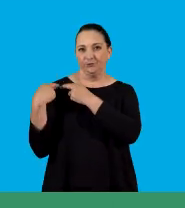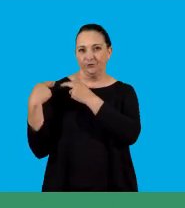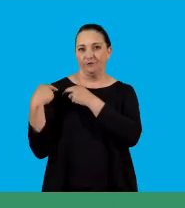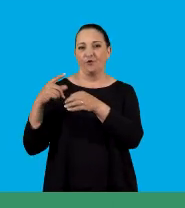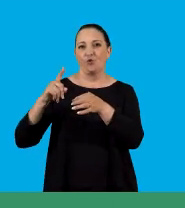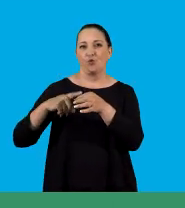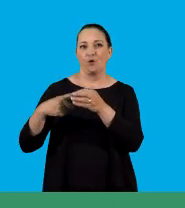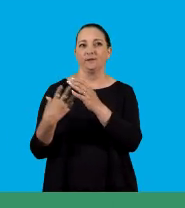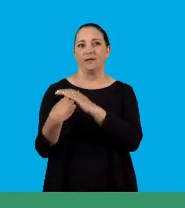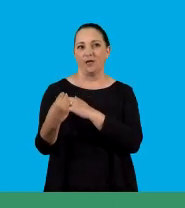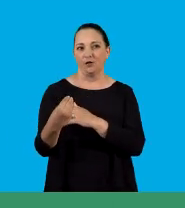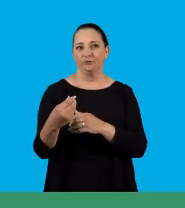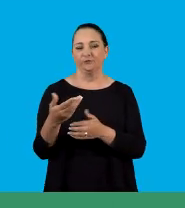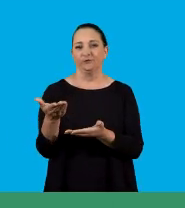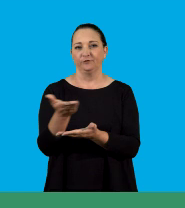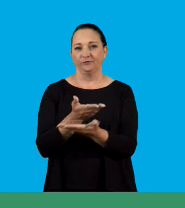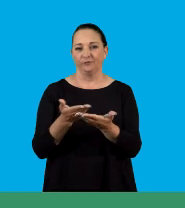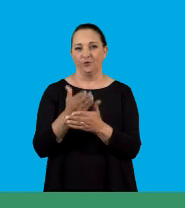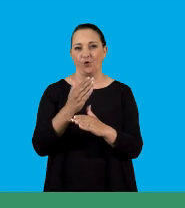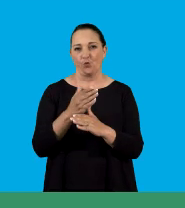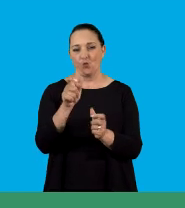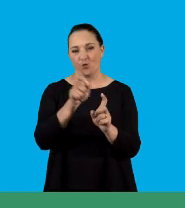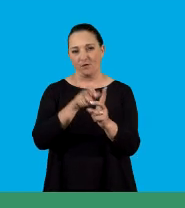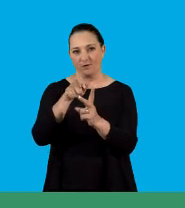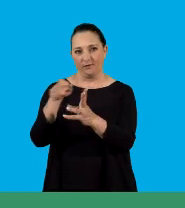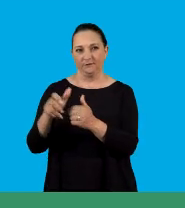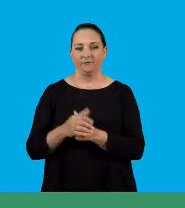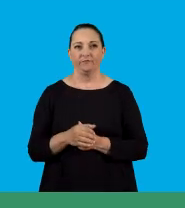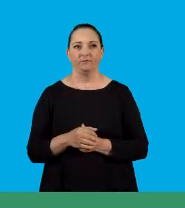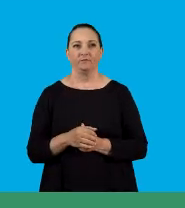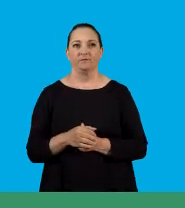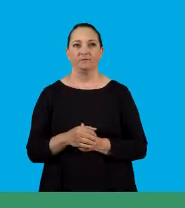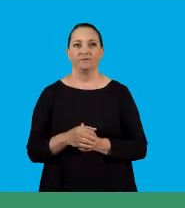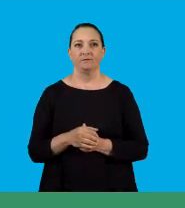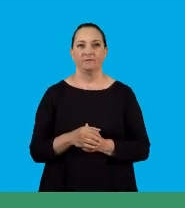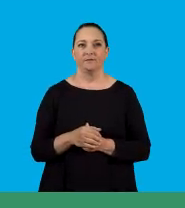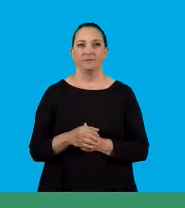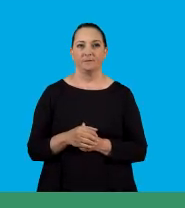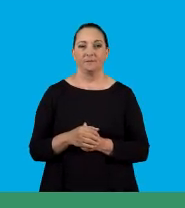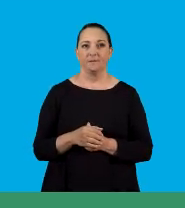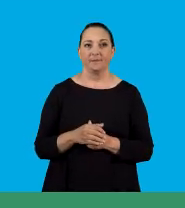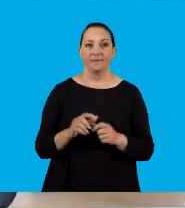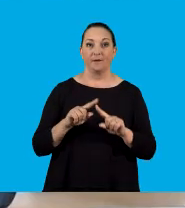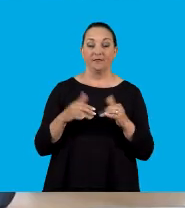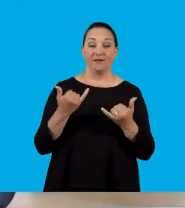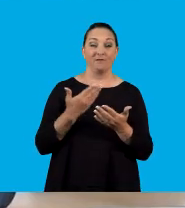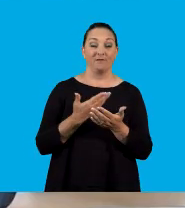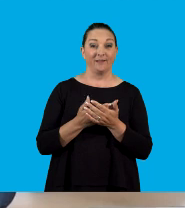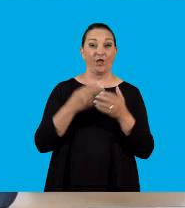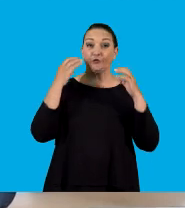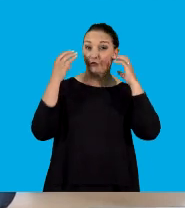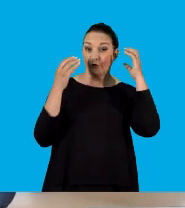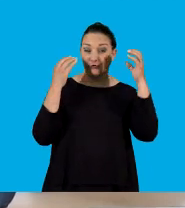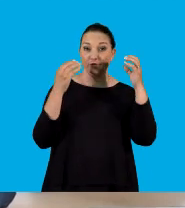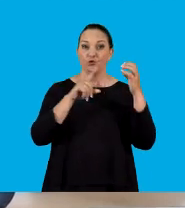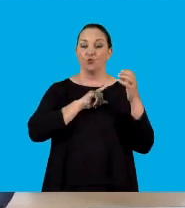is the correct one. But then when you look into they recruit the best candidate, that one we will consider to be a distractor. It is there to confuse you,